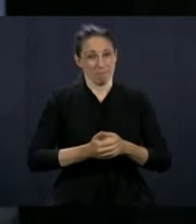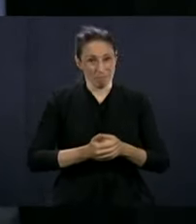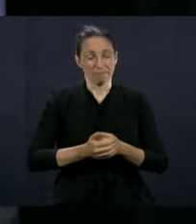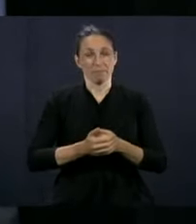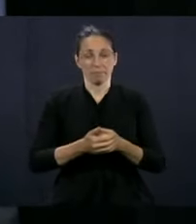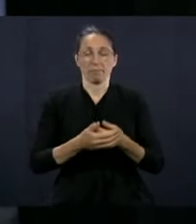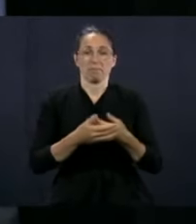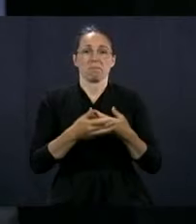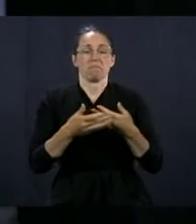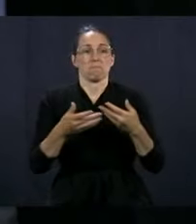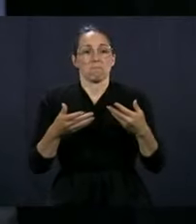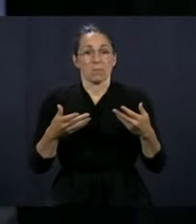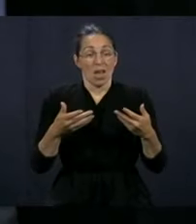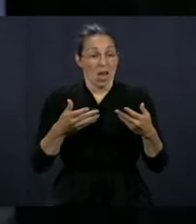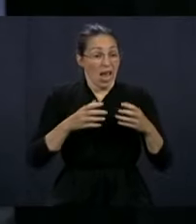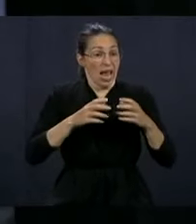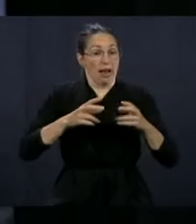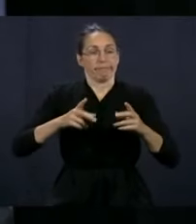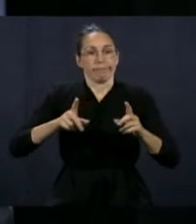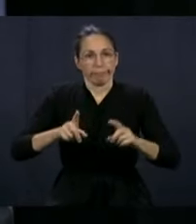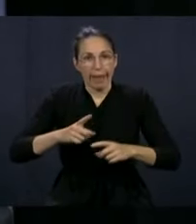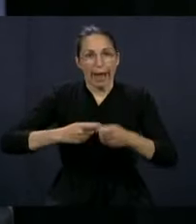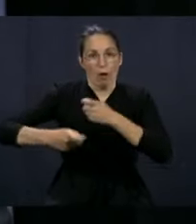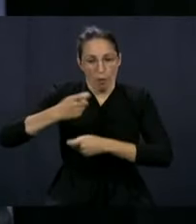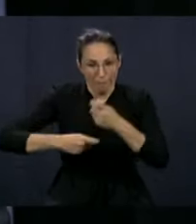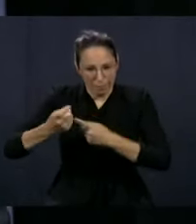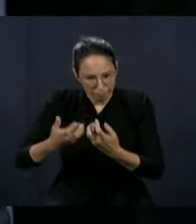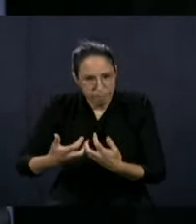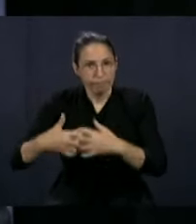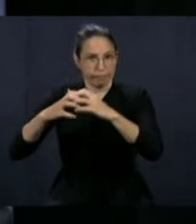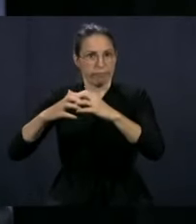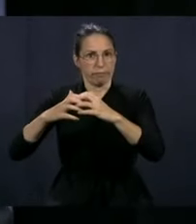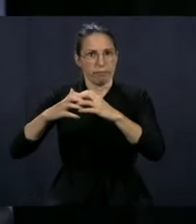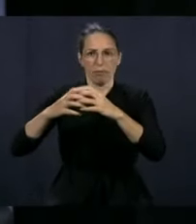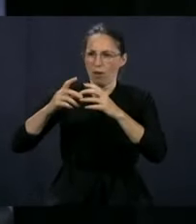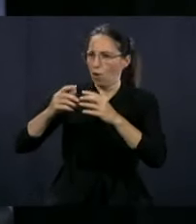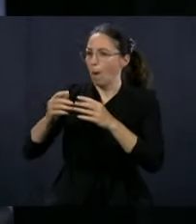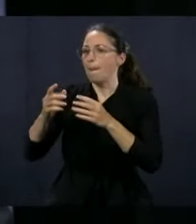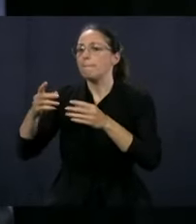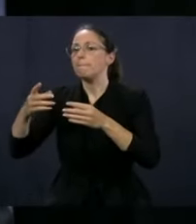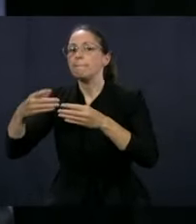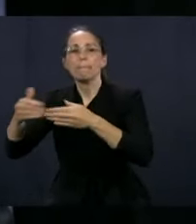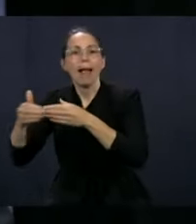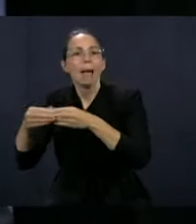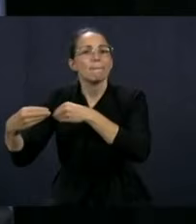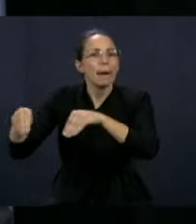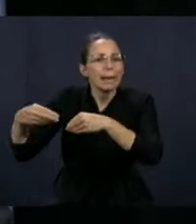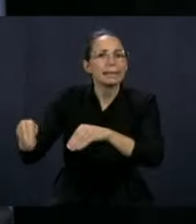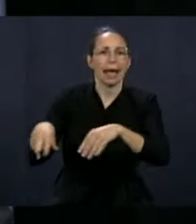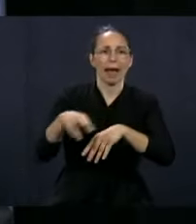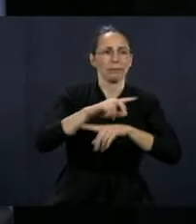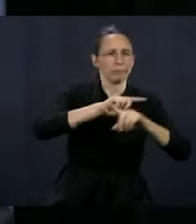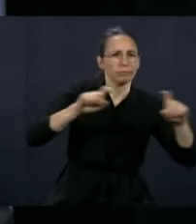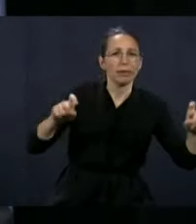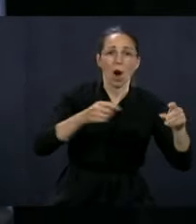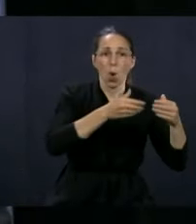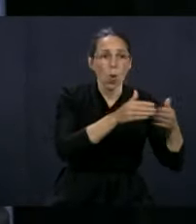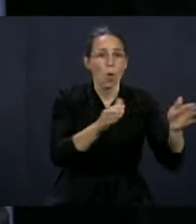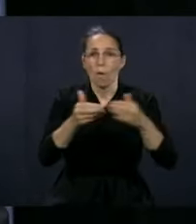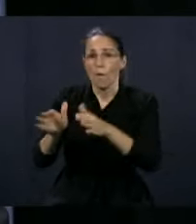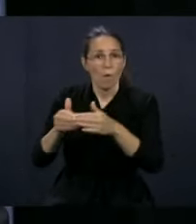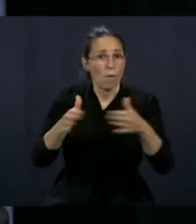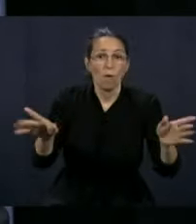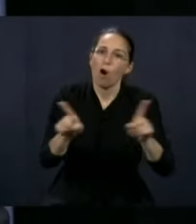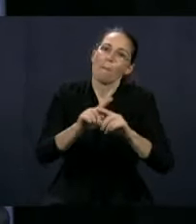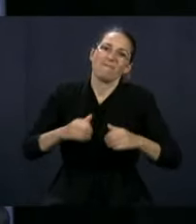Yes, we must reopen our economy, our activities, get back to a more normal life, but we